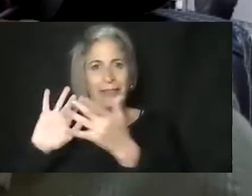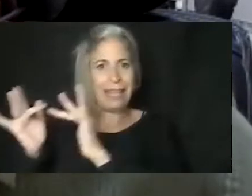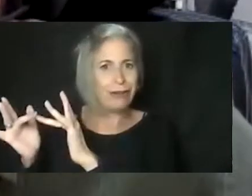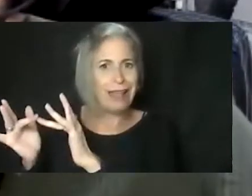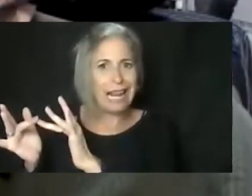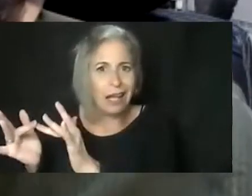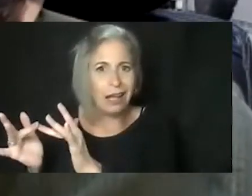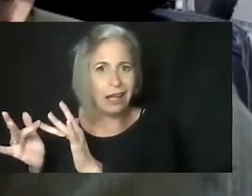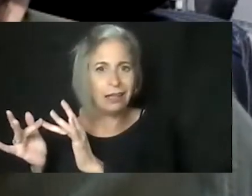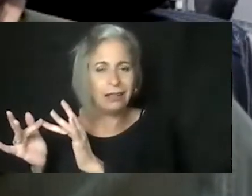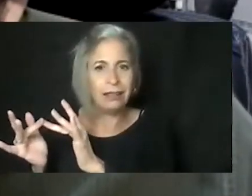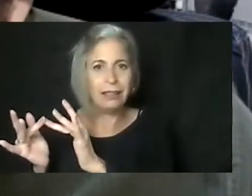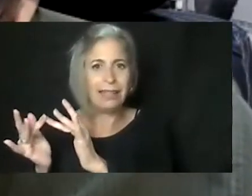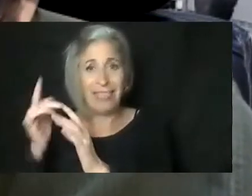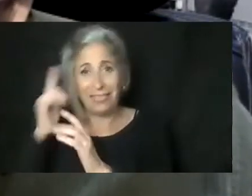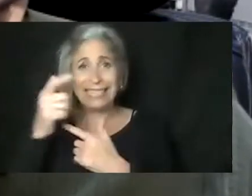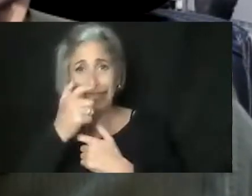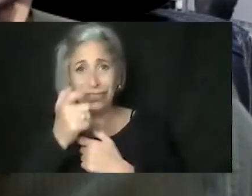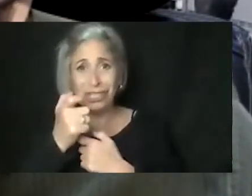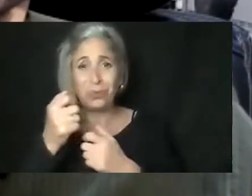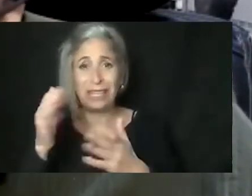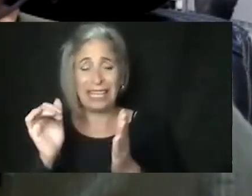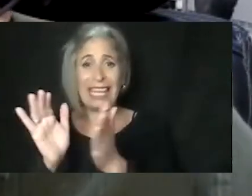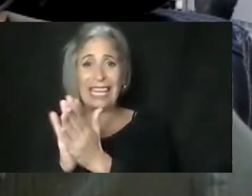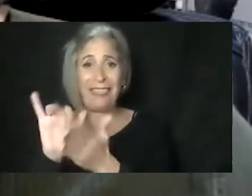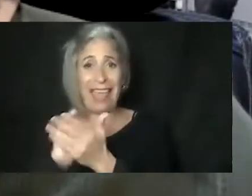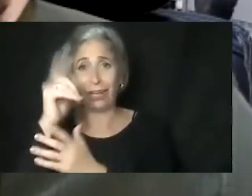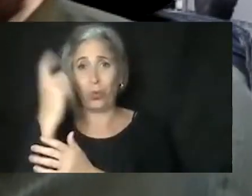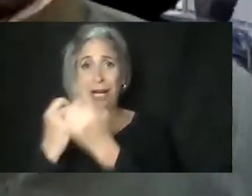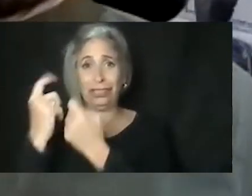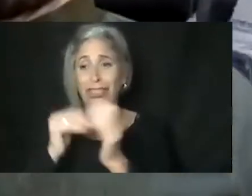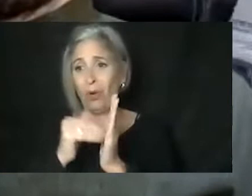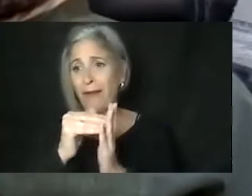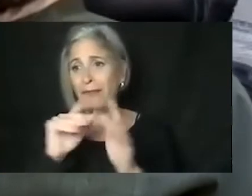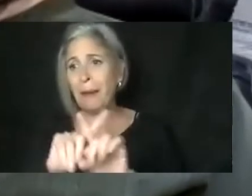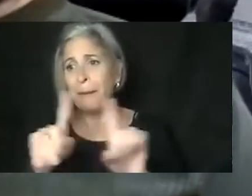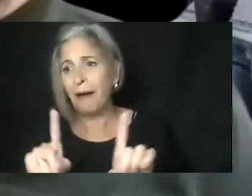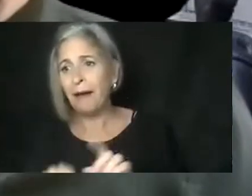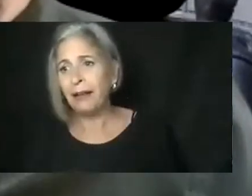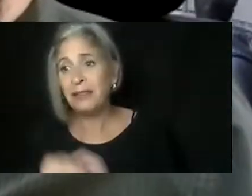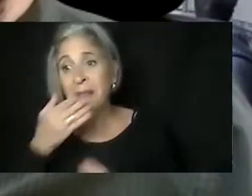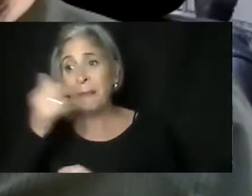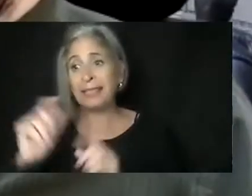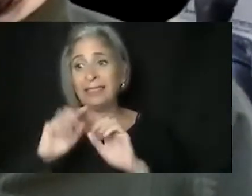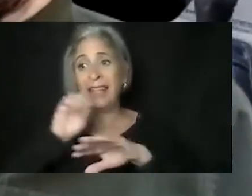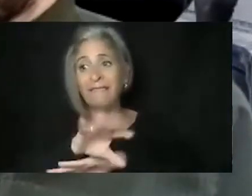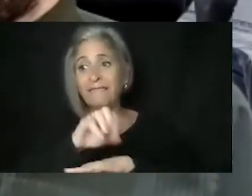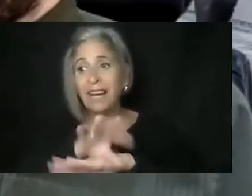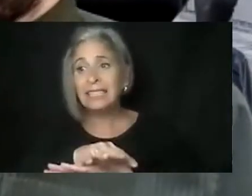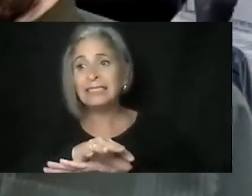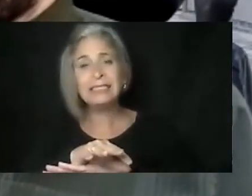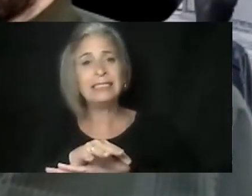ways, and so I think it's interesting that we do get that question so often. But I mean the best advice